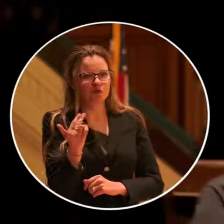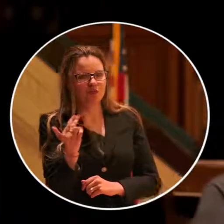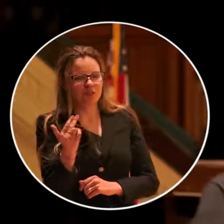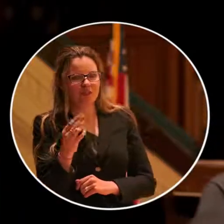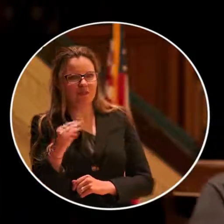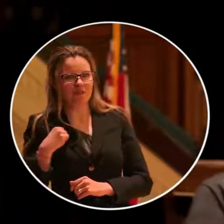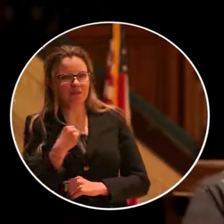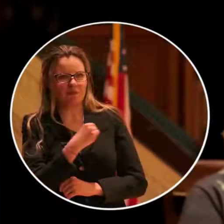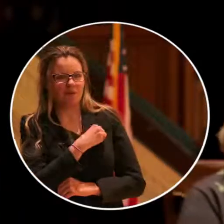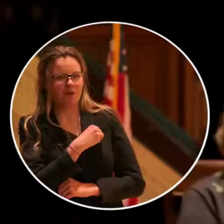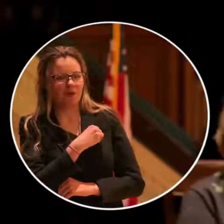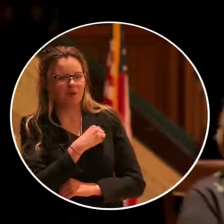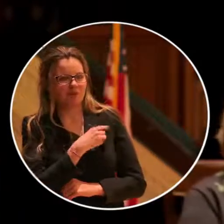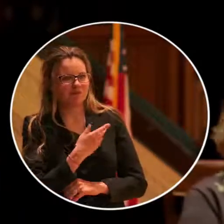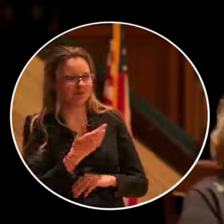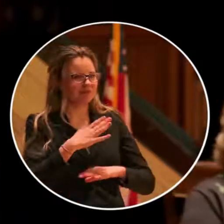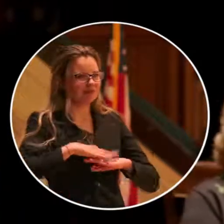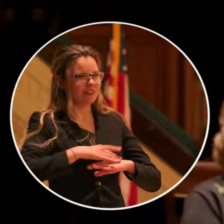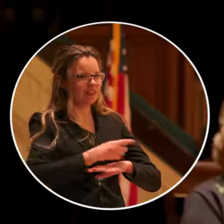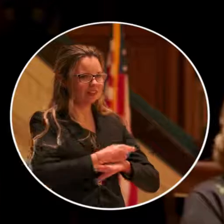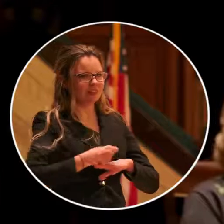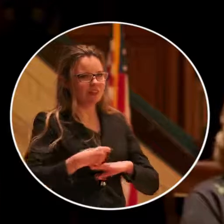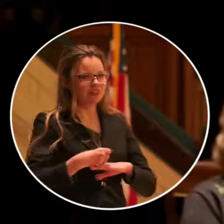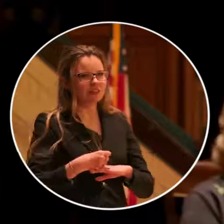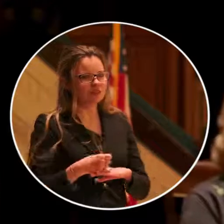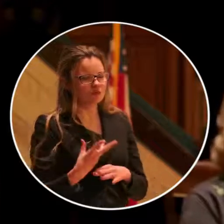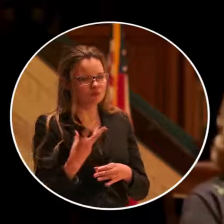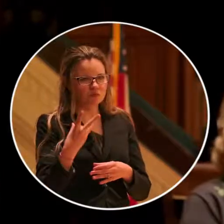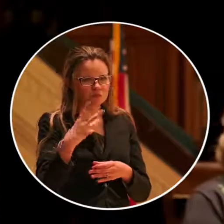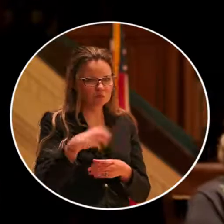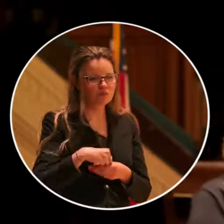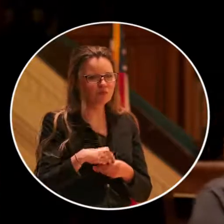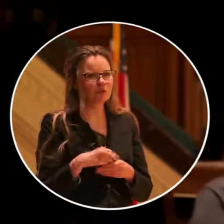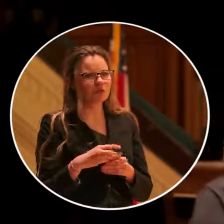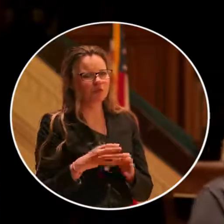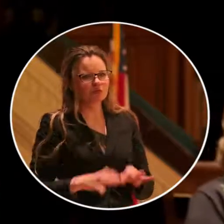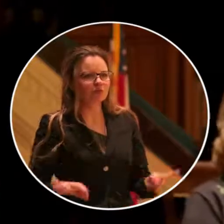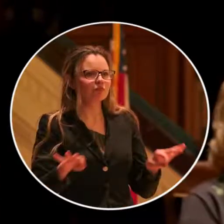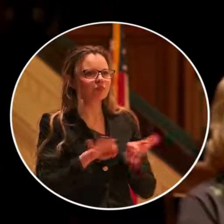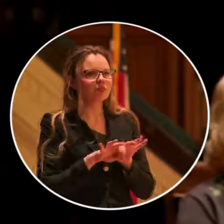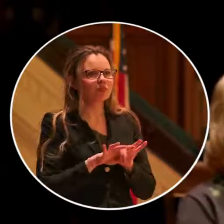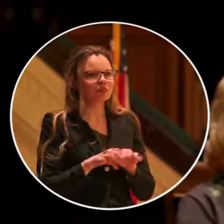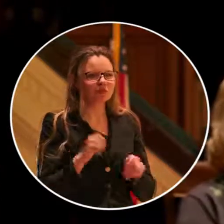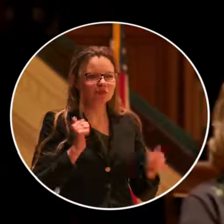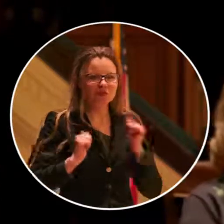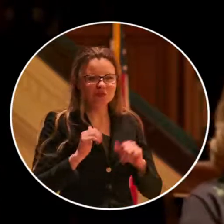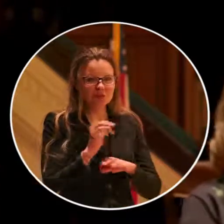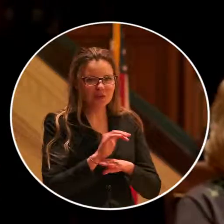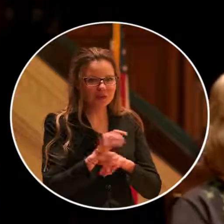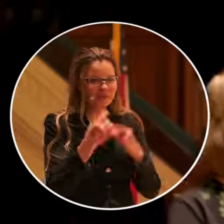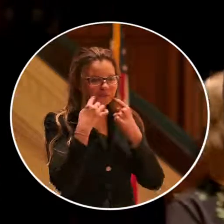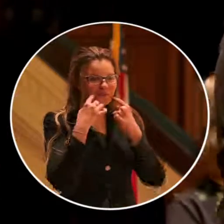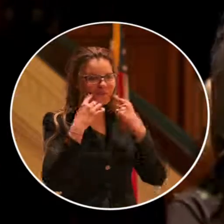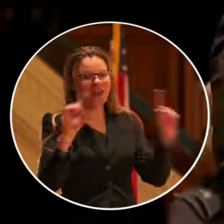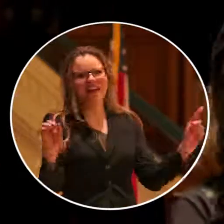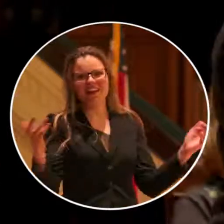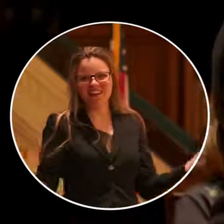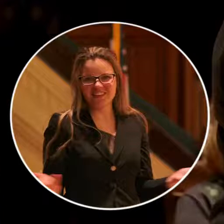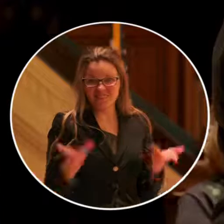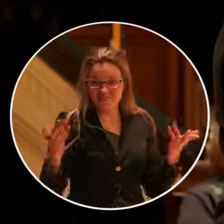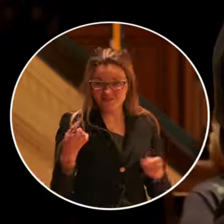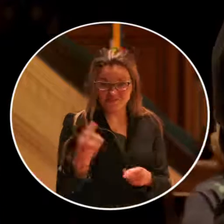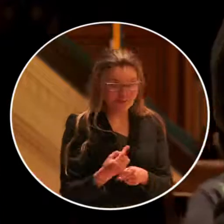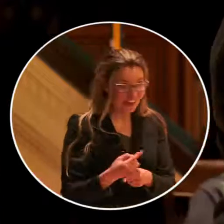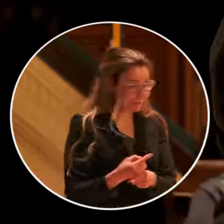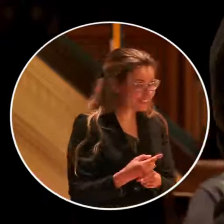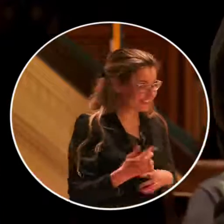of this experience, and we could not be more excited that the show night is finally here. Am I right?